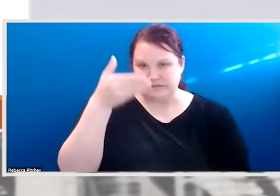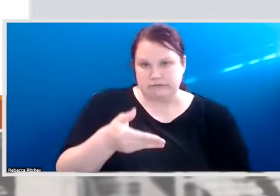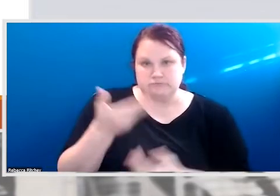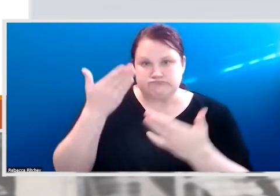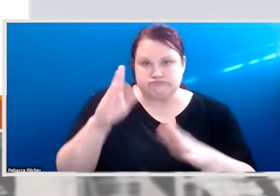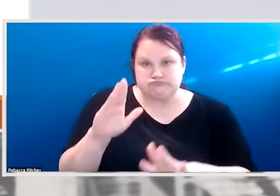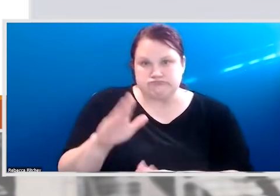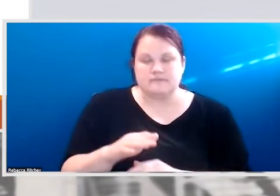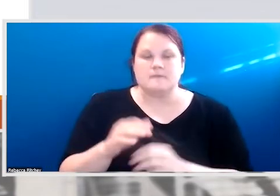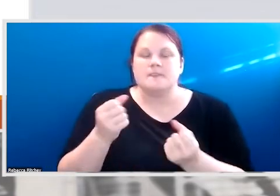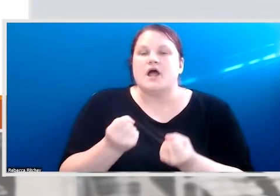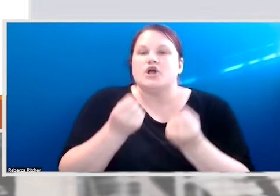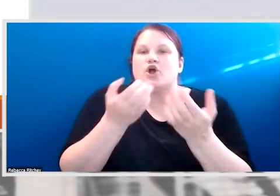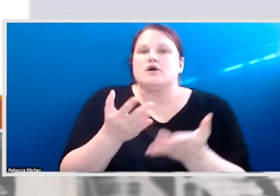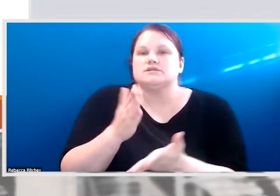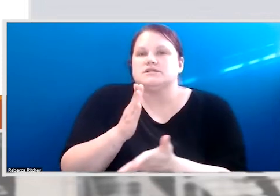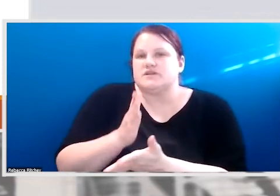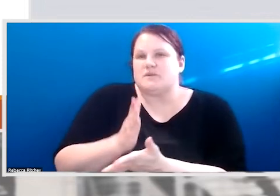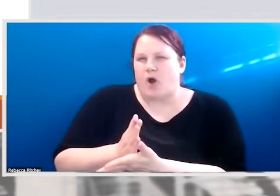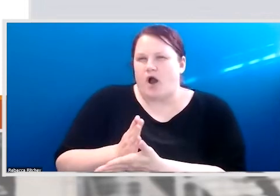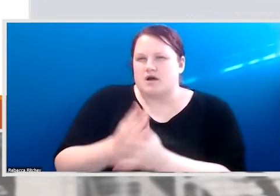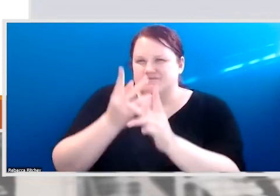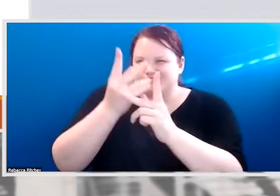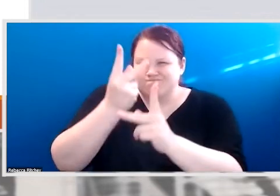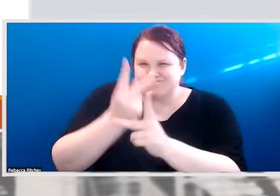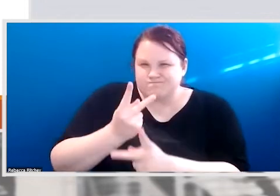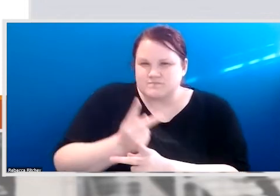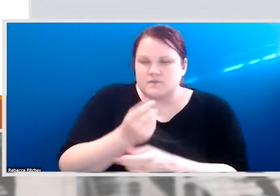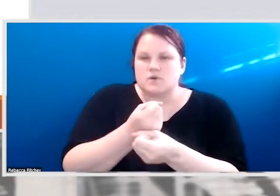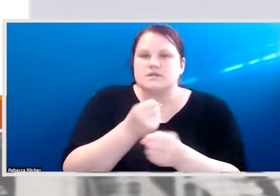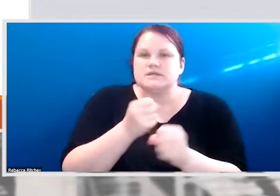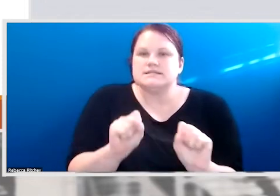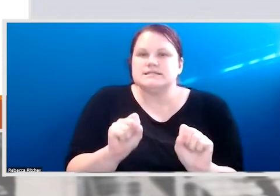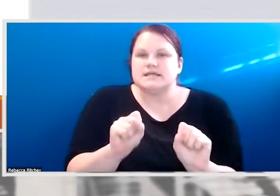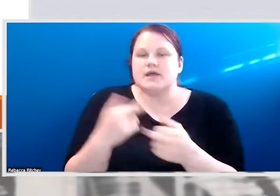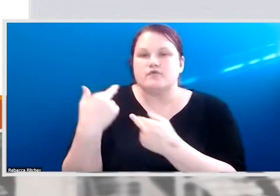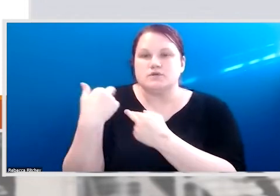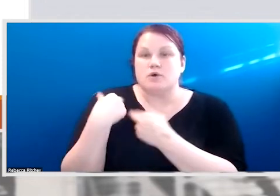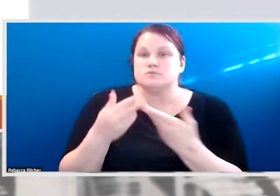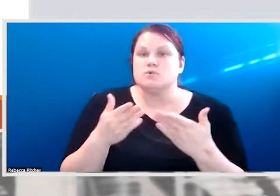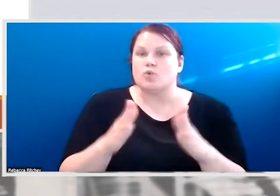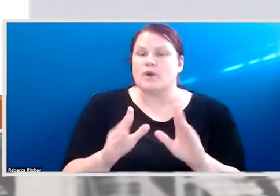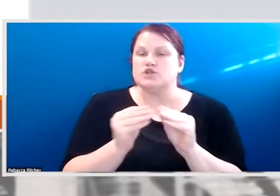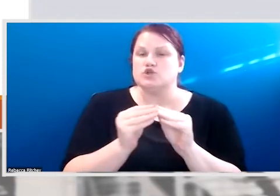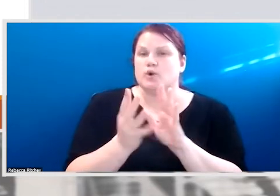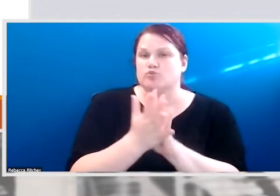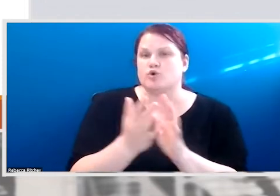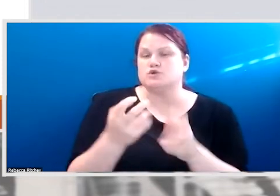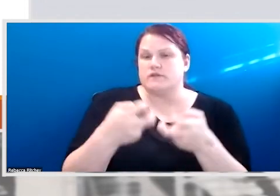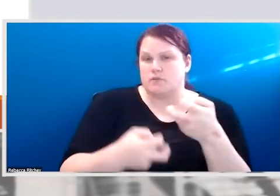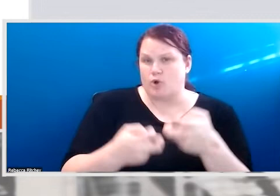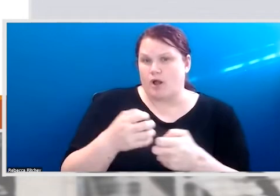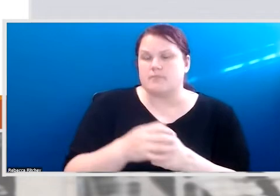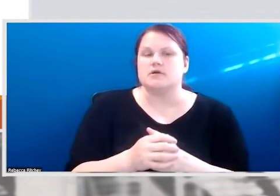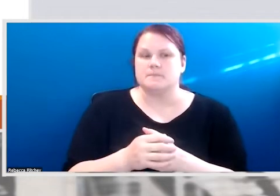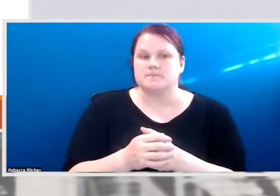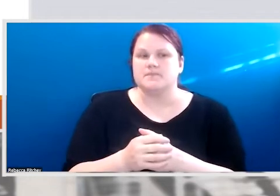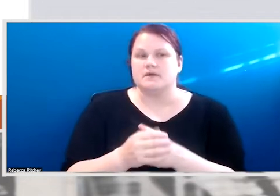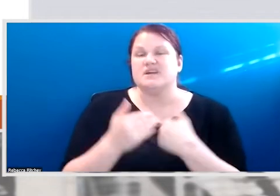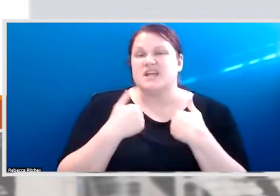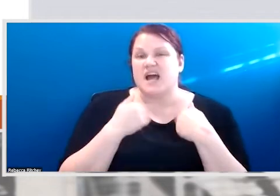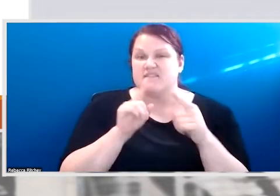And that causes us to pause, figure out a safe, responsible way to approach the problem and come to a